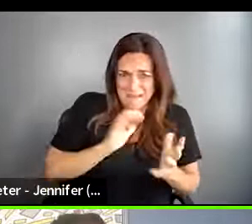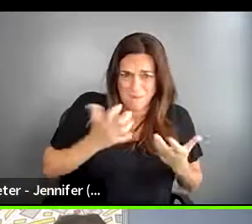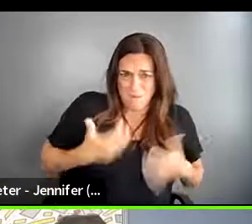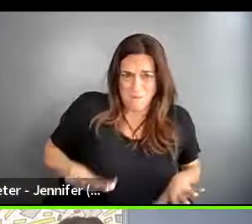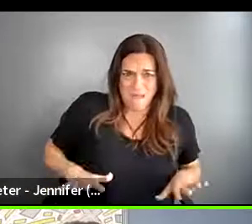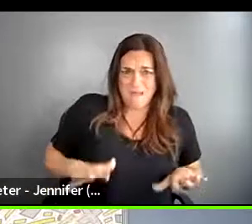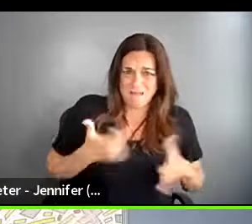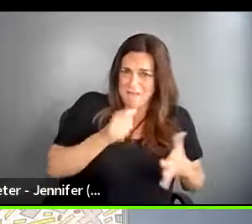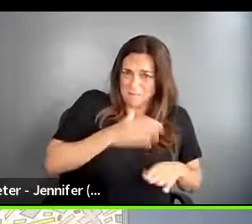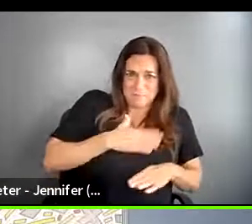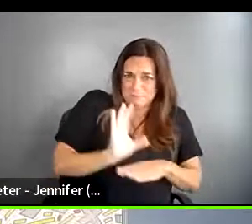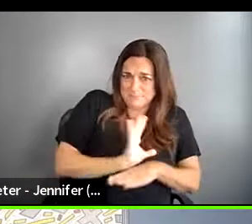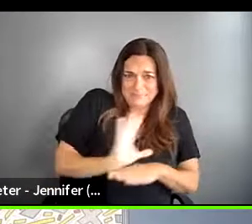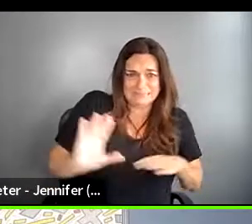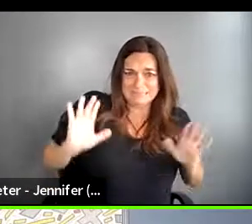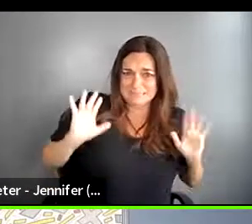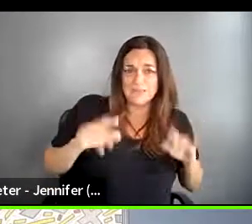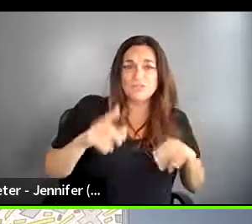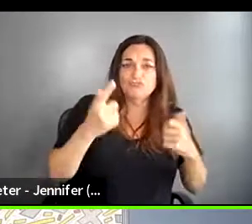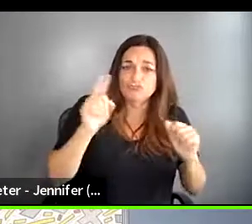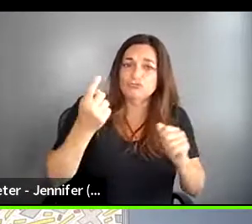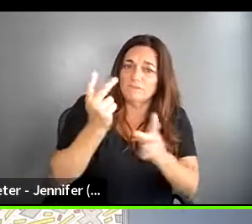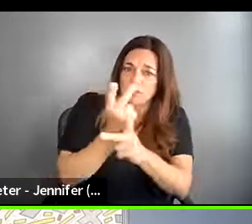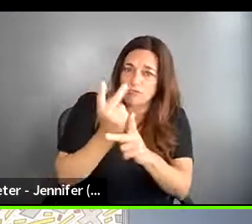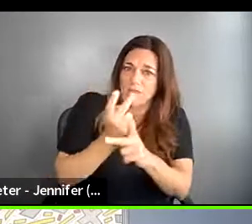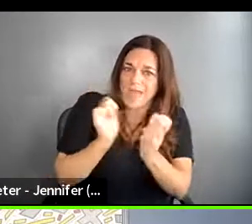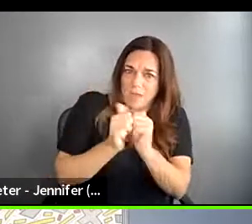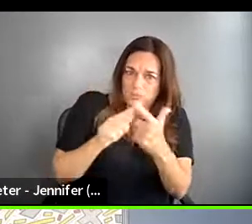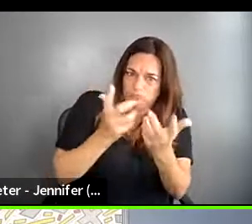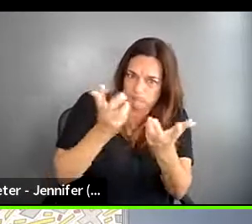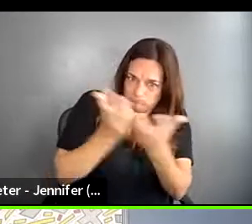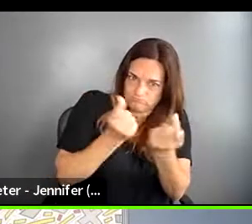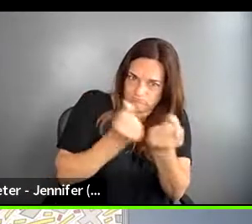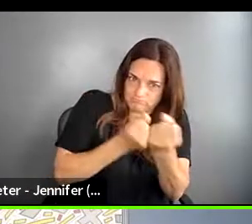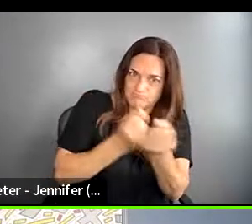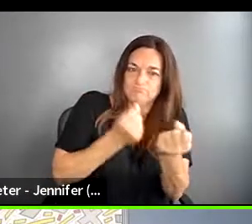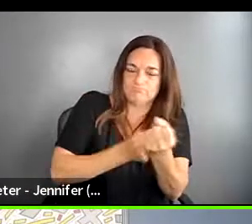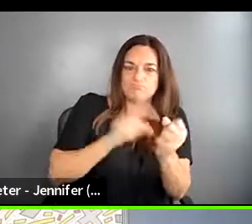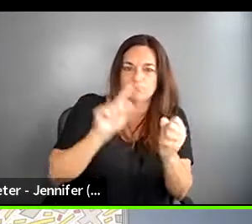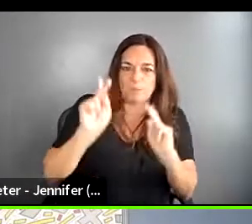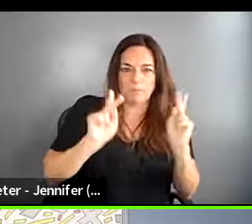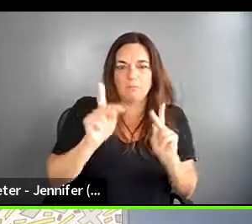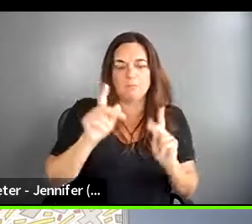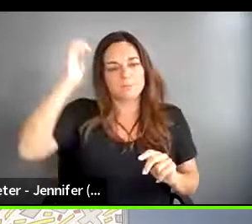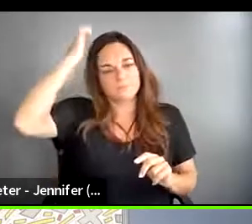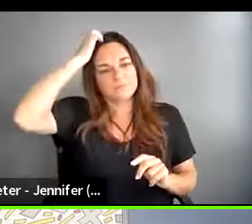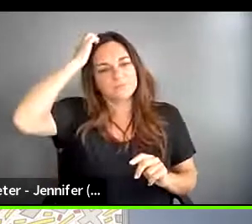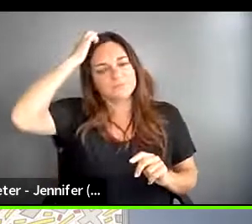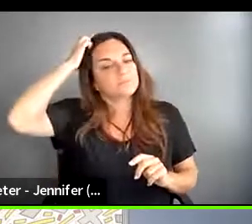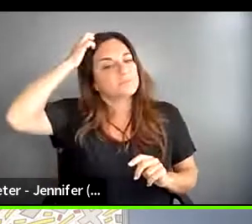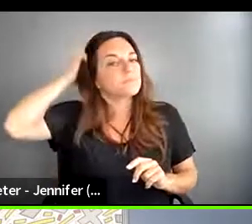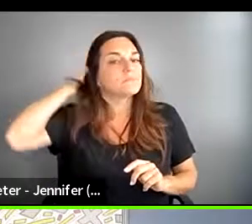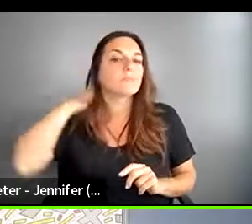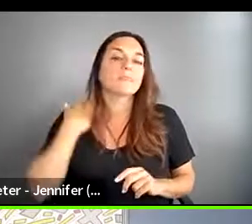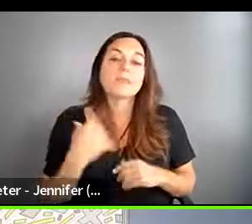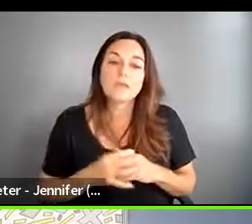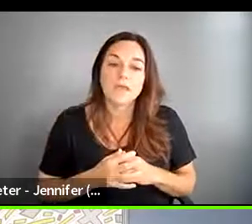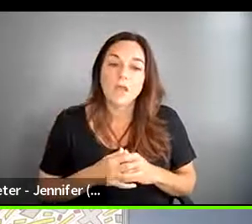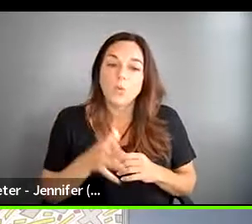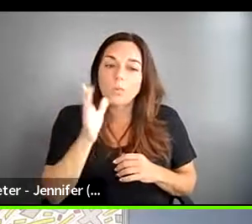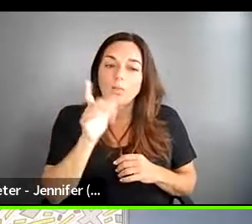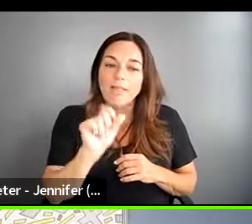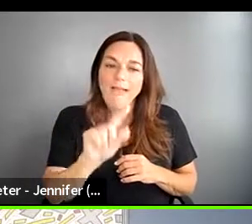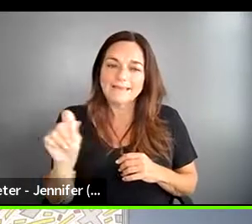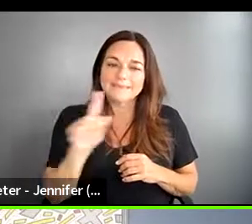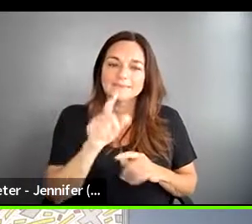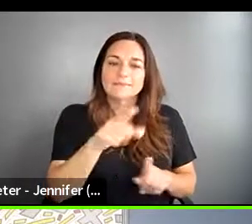we just need to figure out how we can continue to protect folks as we go through that. So without further ado, I'm actually going to do Q&A.